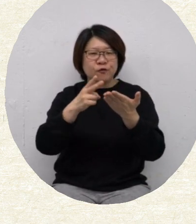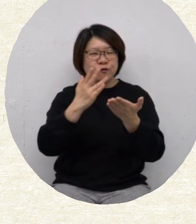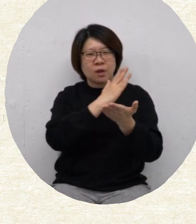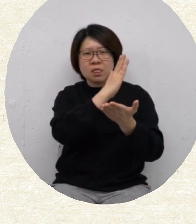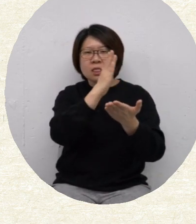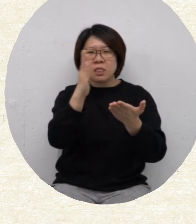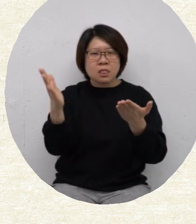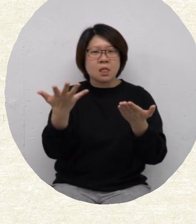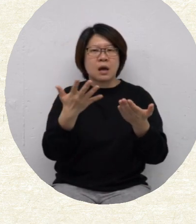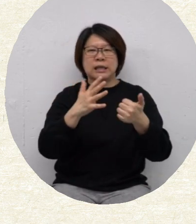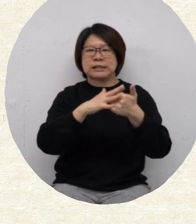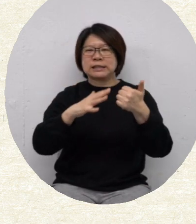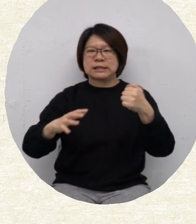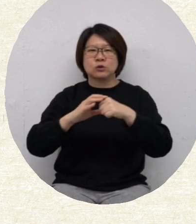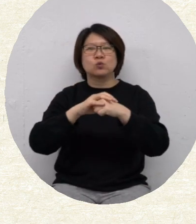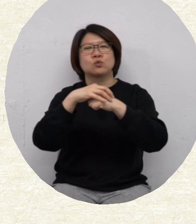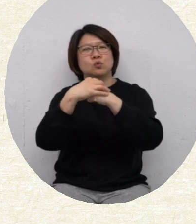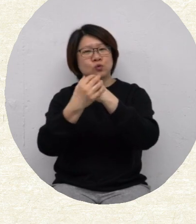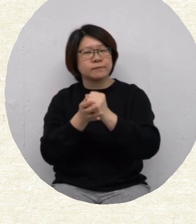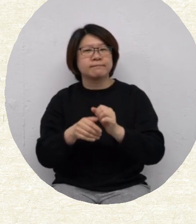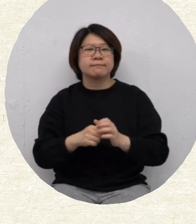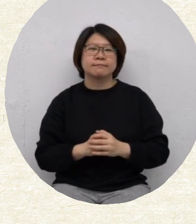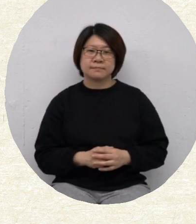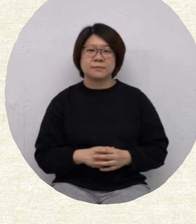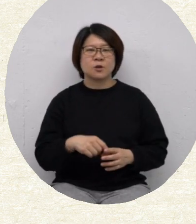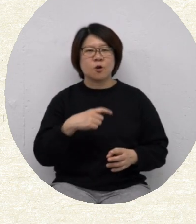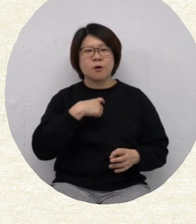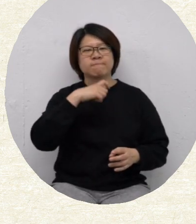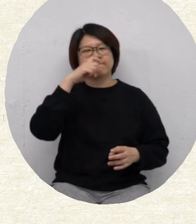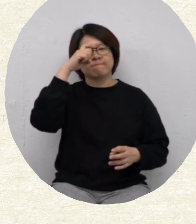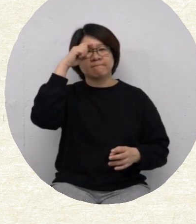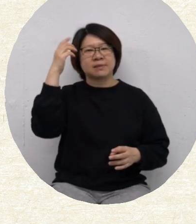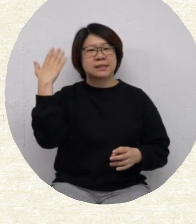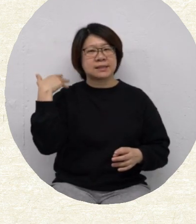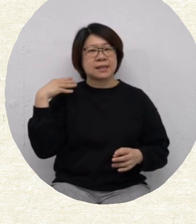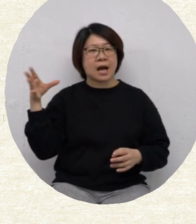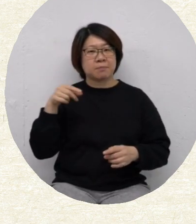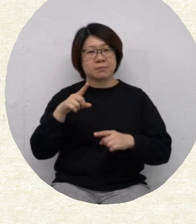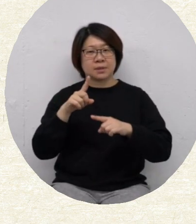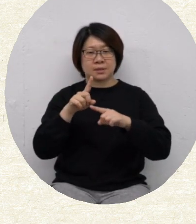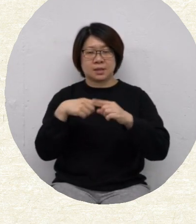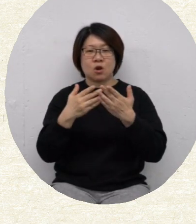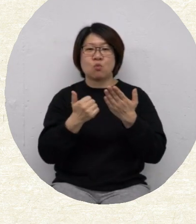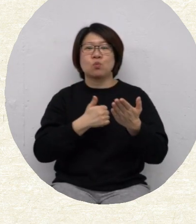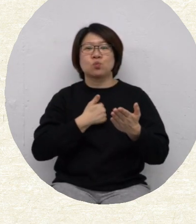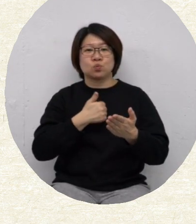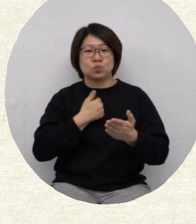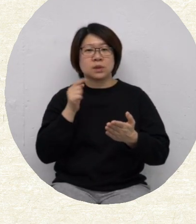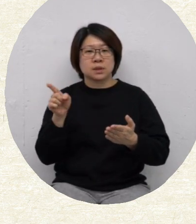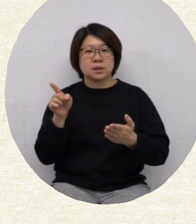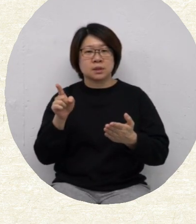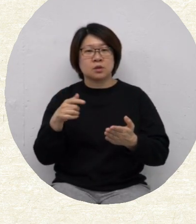We looked through the traditional stab-bound, woodblock printed pages, and I finally saw the